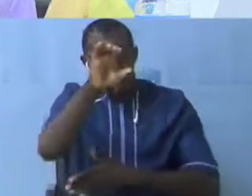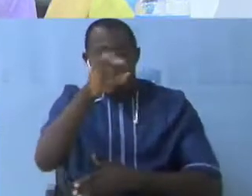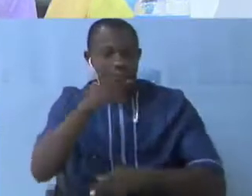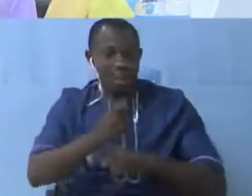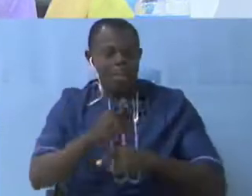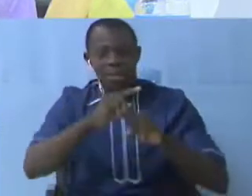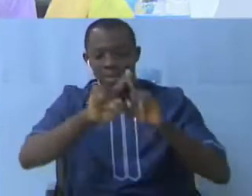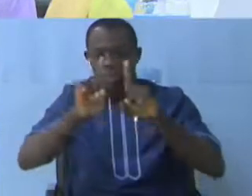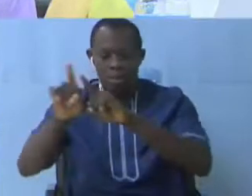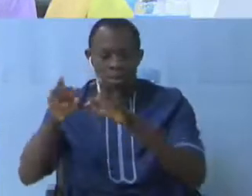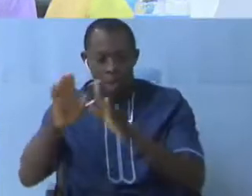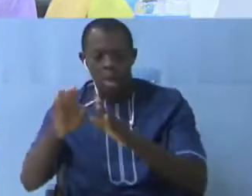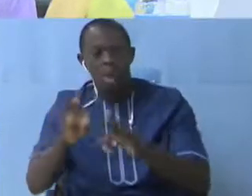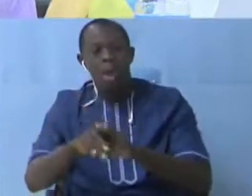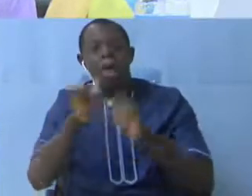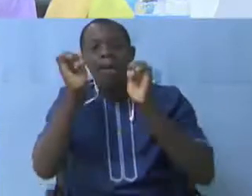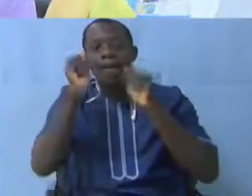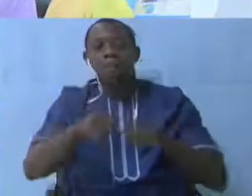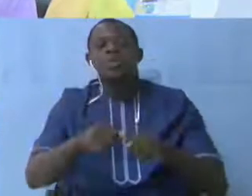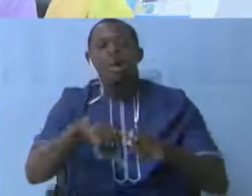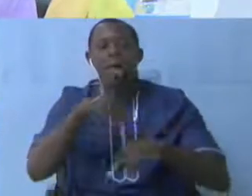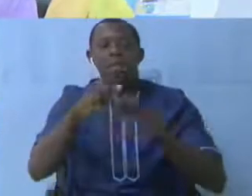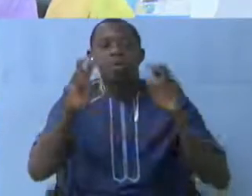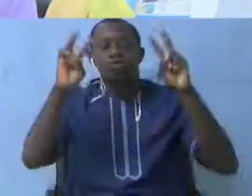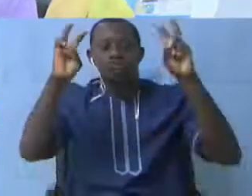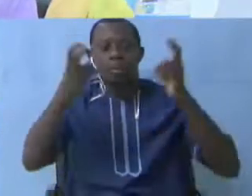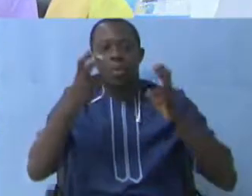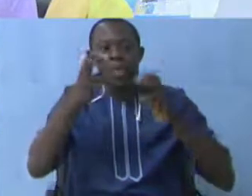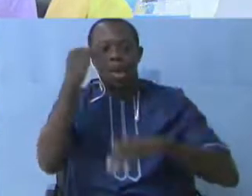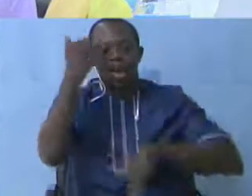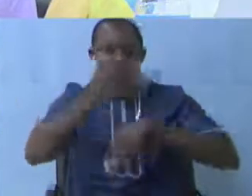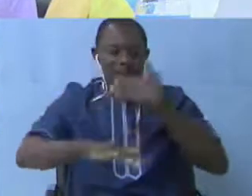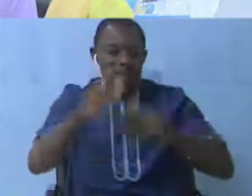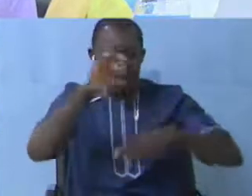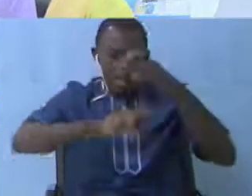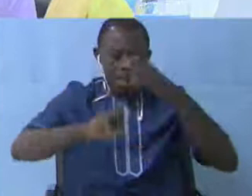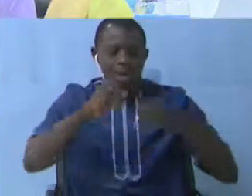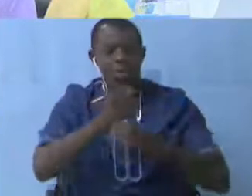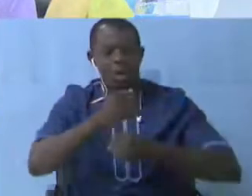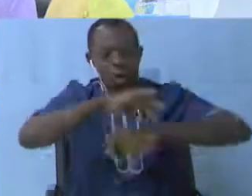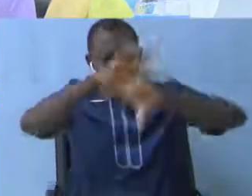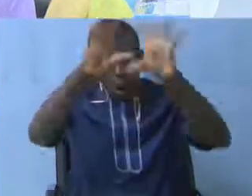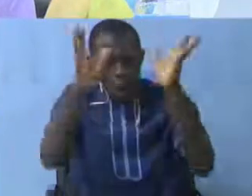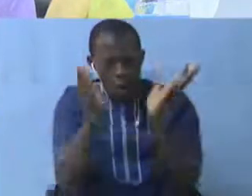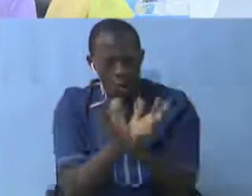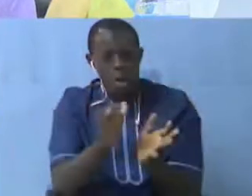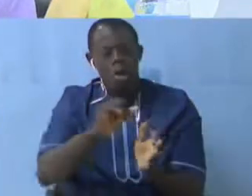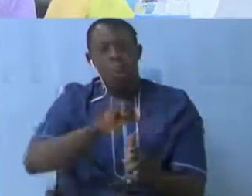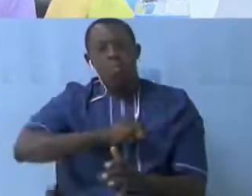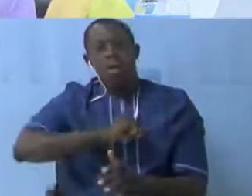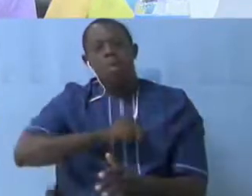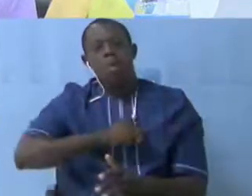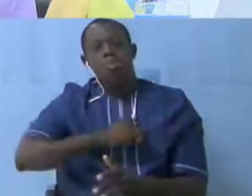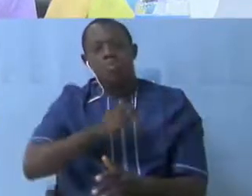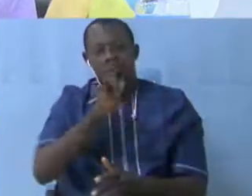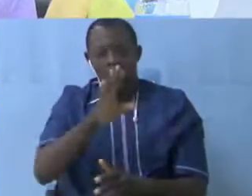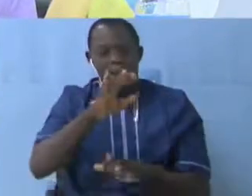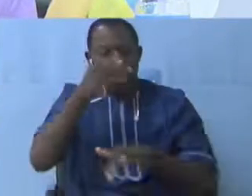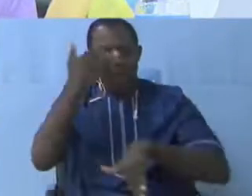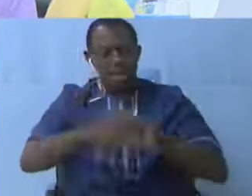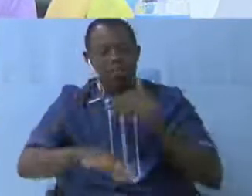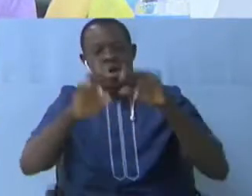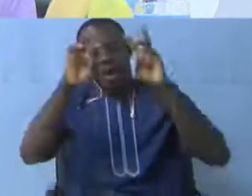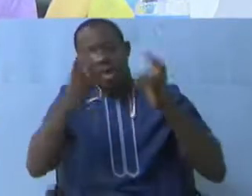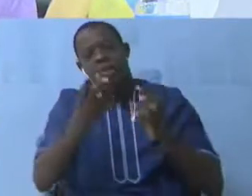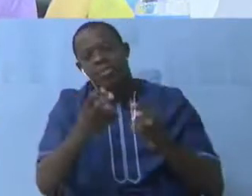the slogan that is ours, never again, will be a collective slogan. te ñu gis na itamit daal danañu jël jëf ay